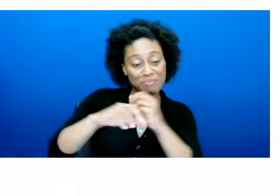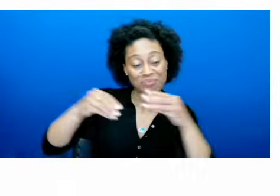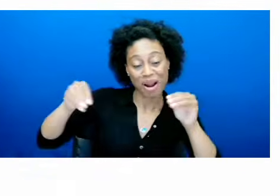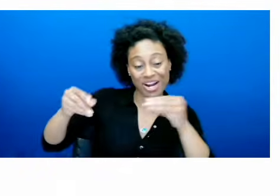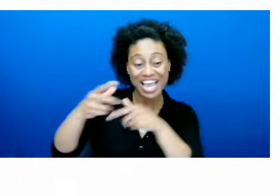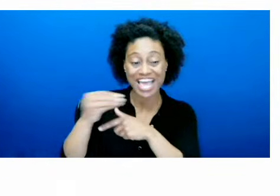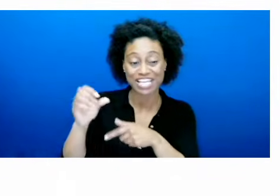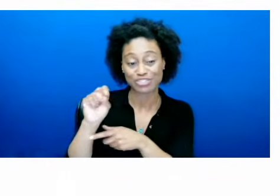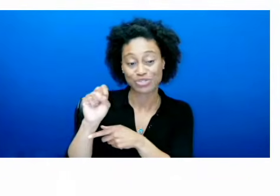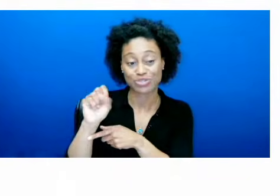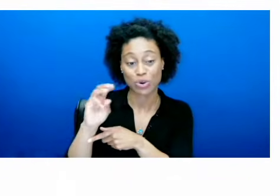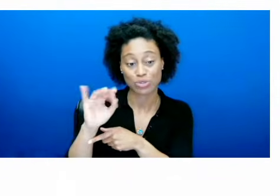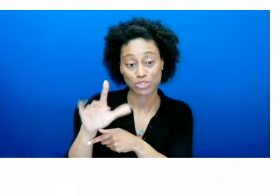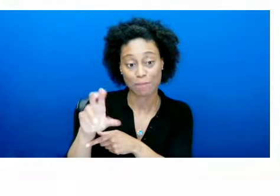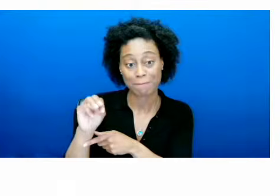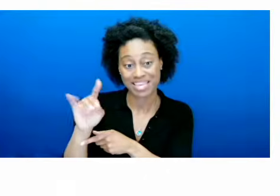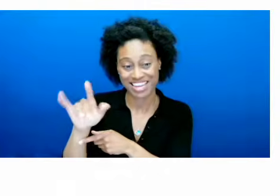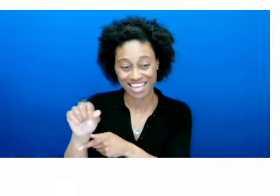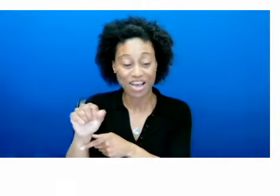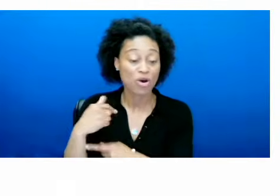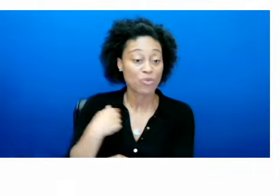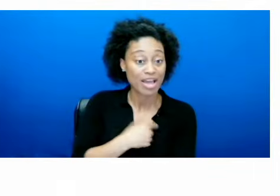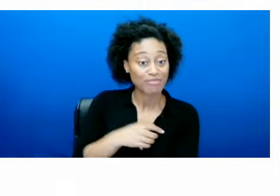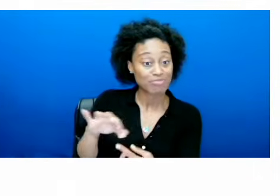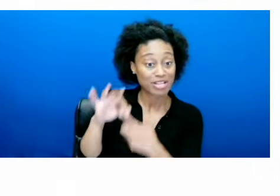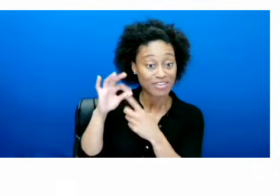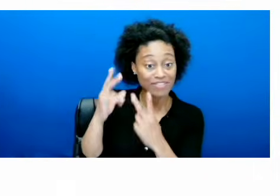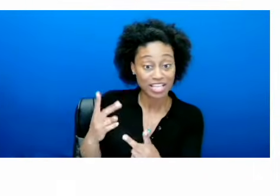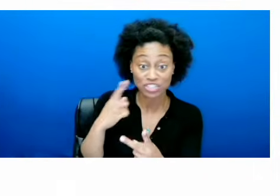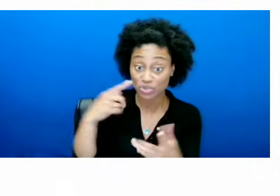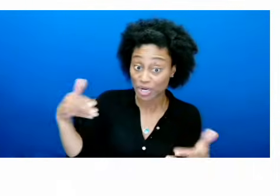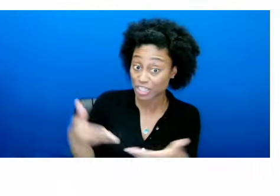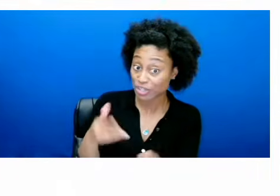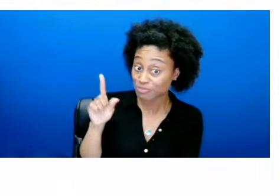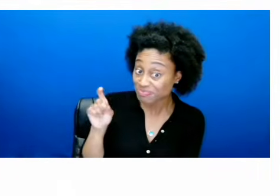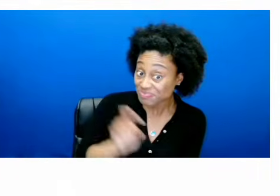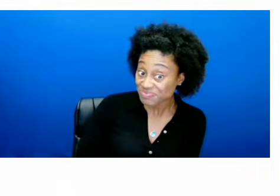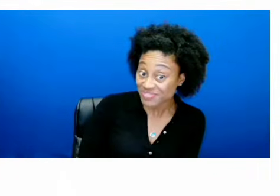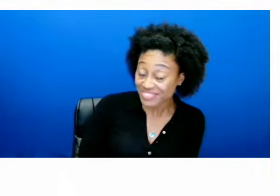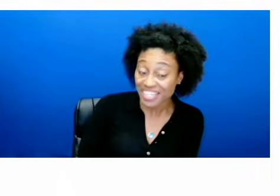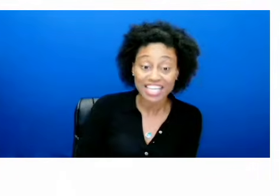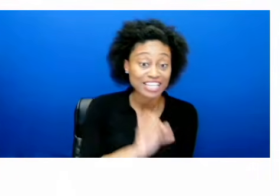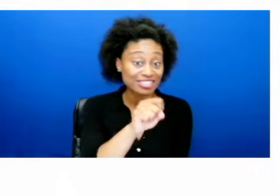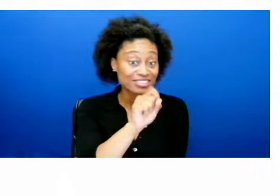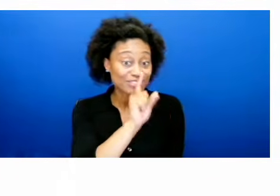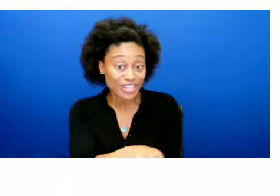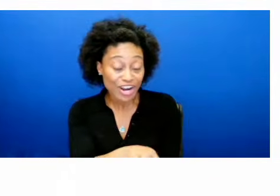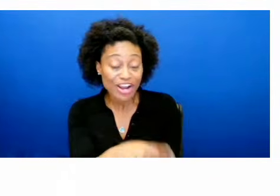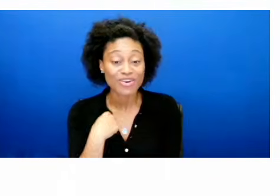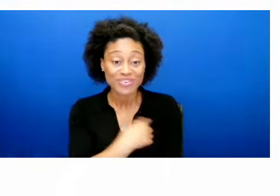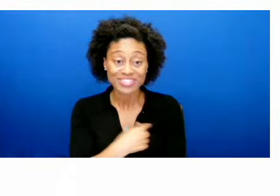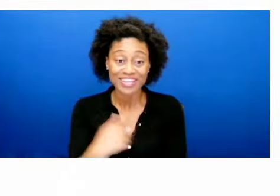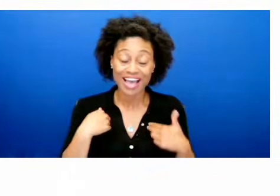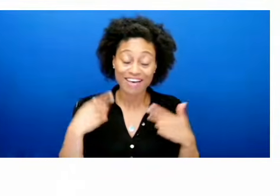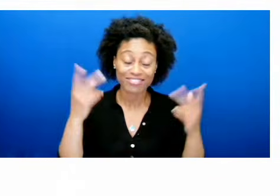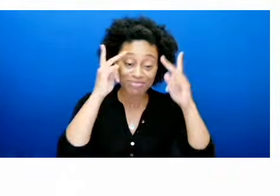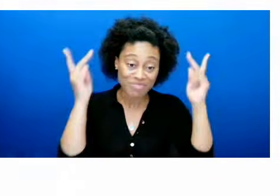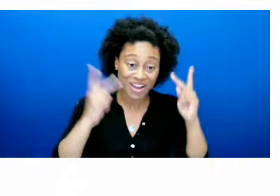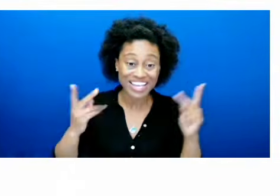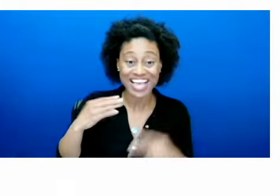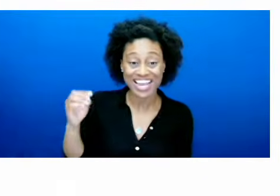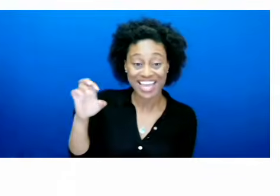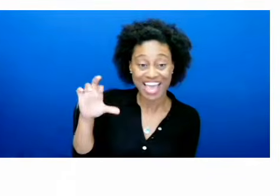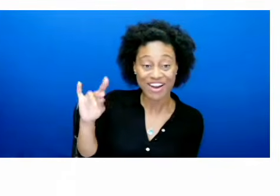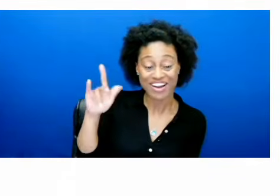we also have some very special guests with us. Danni, do you want to introduce them? Absolutely. We have Kaborski and Erica